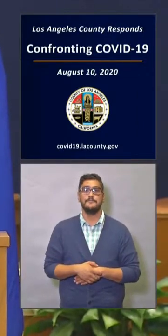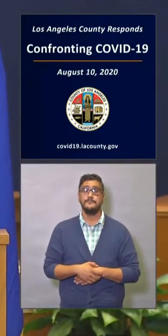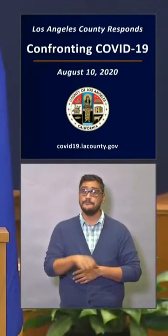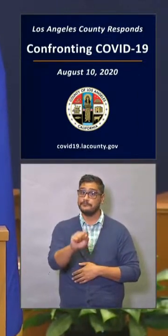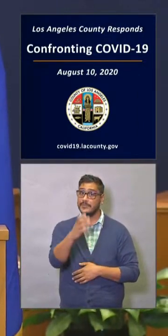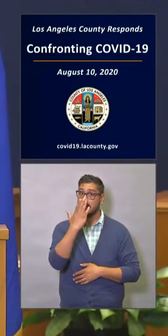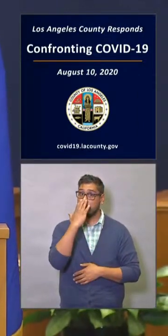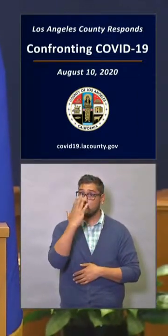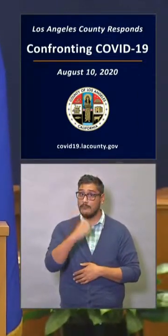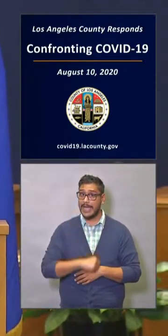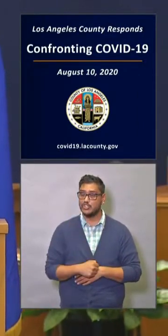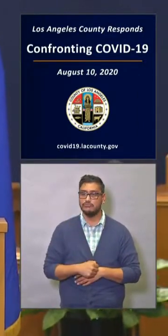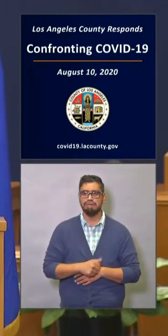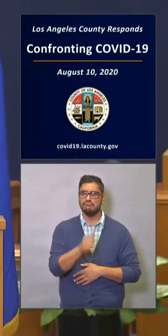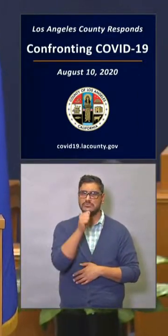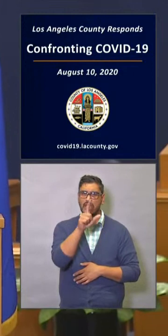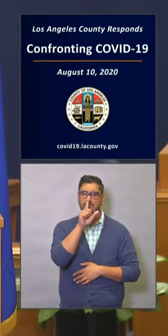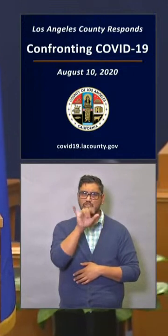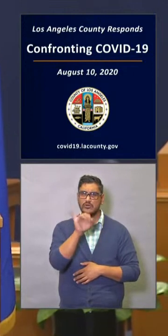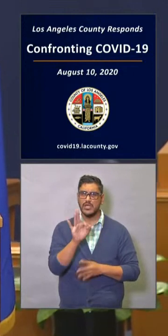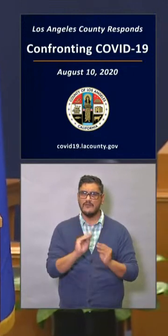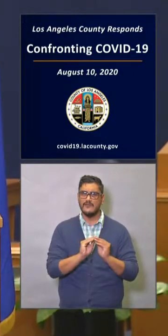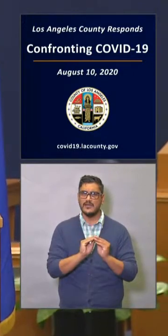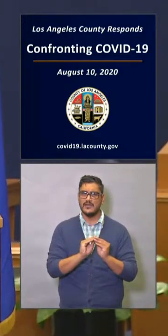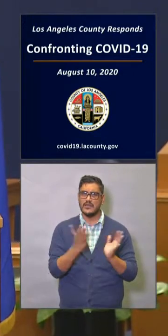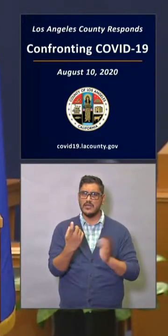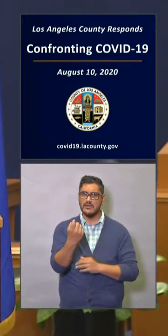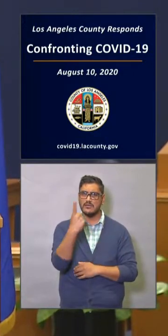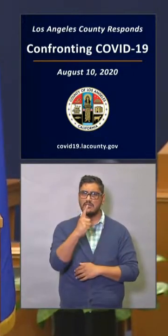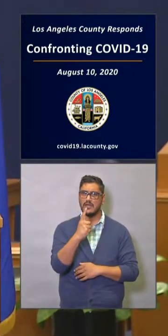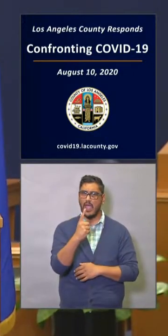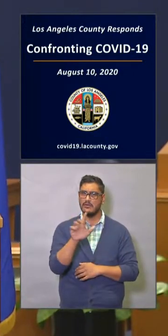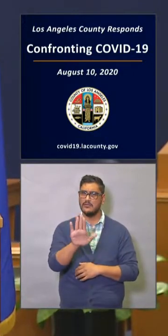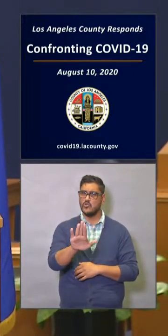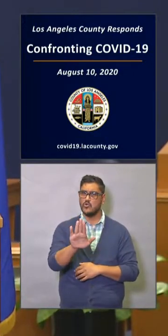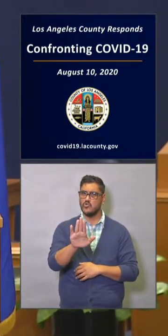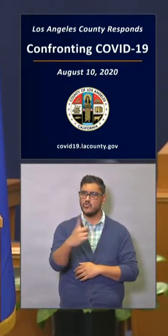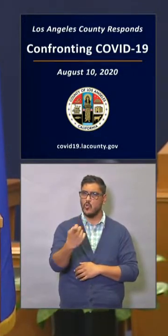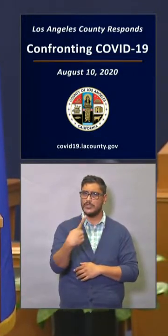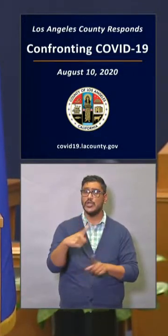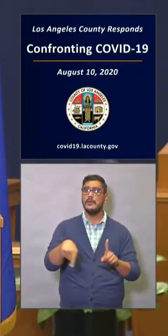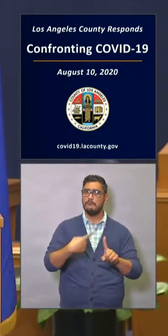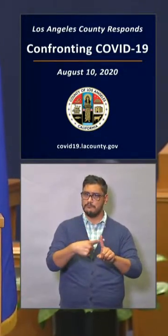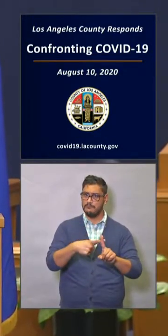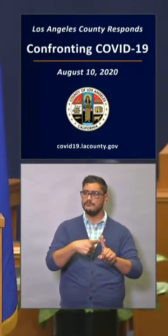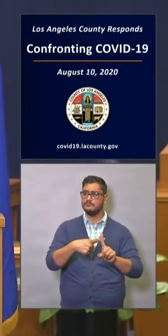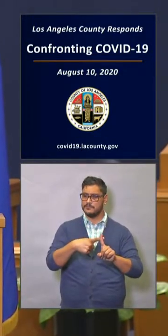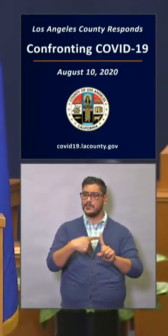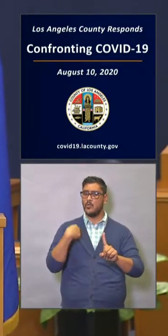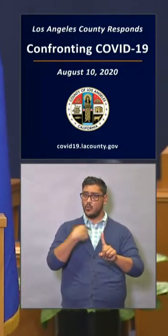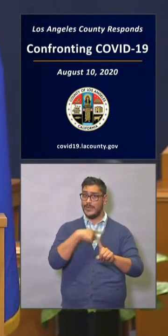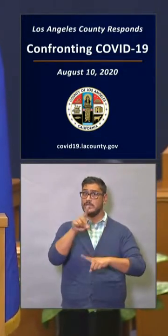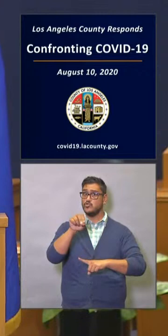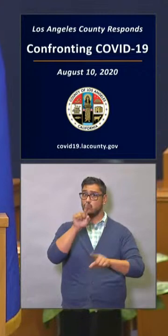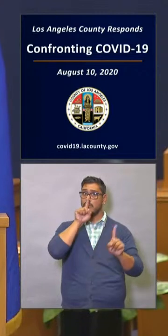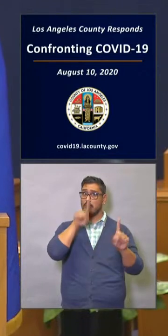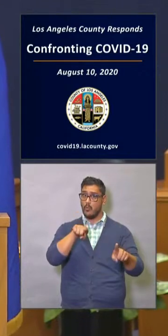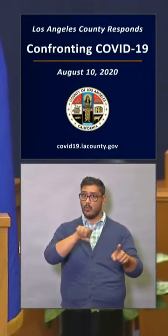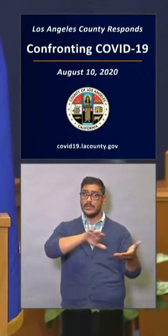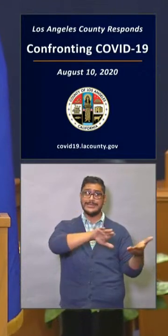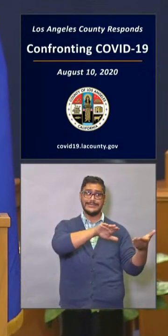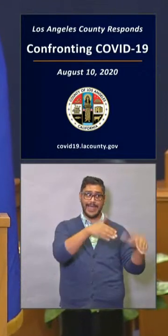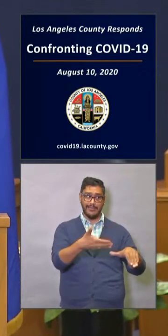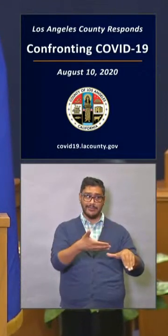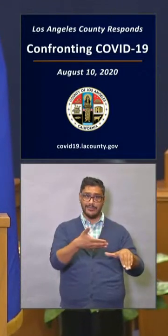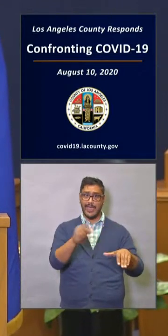Yeah, thanks so much. I'm not sure if I understood correctly, but we do report deaths and death rates. We report